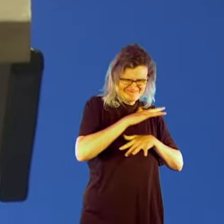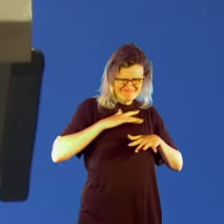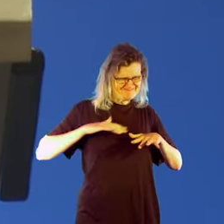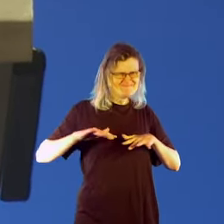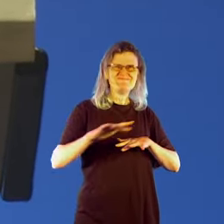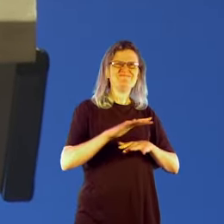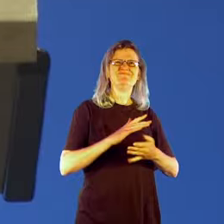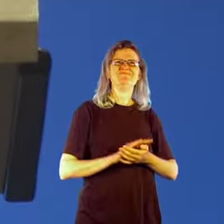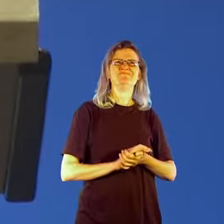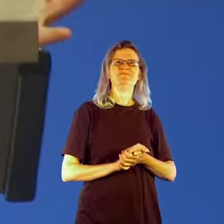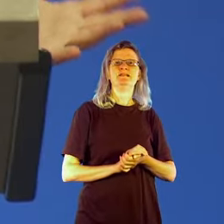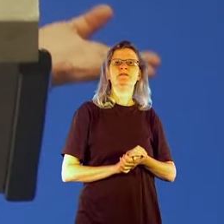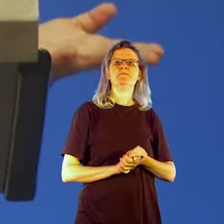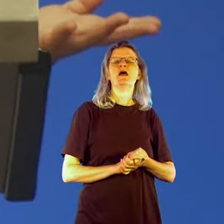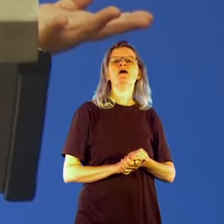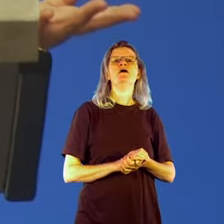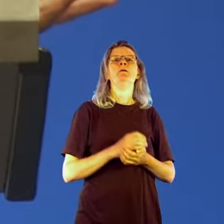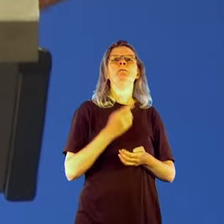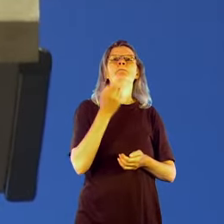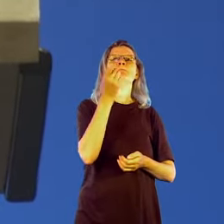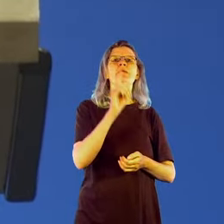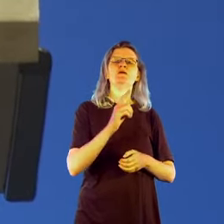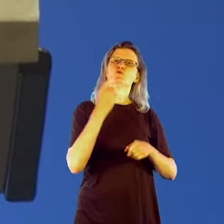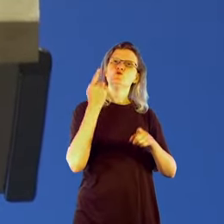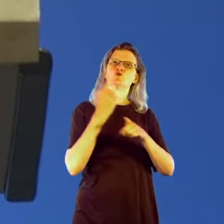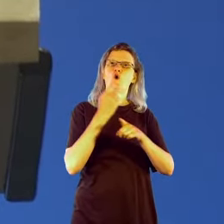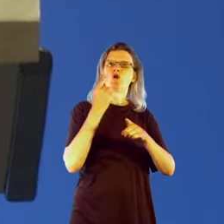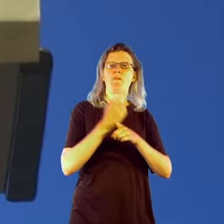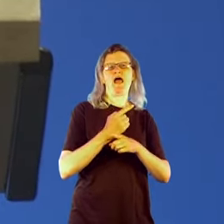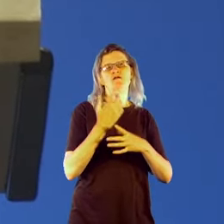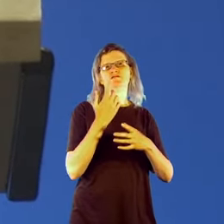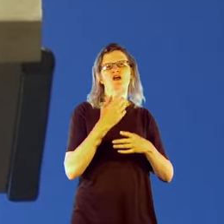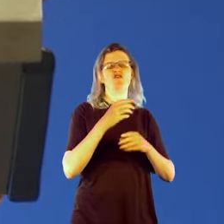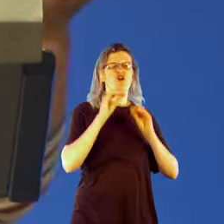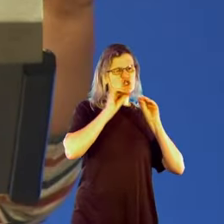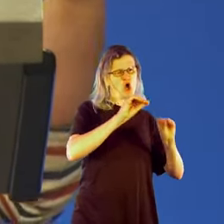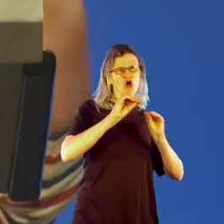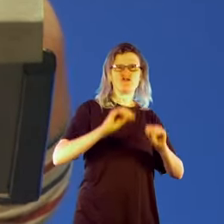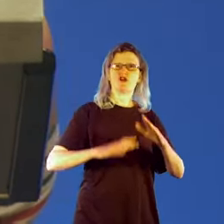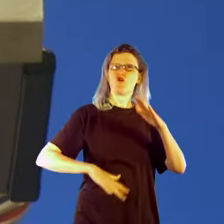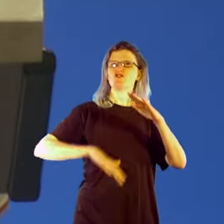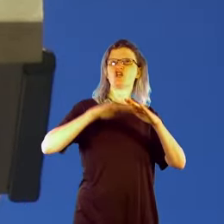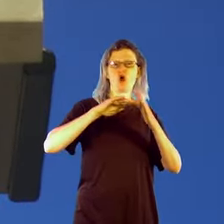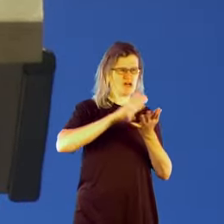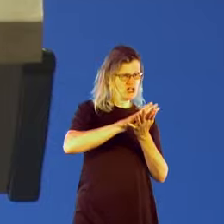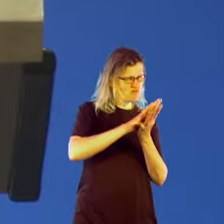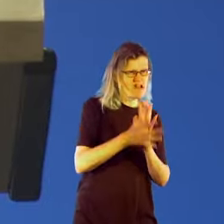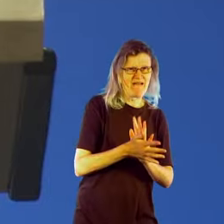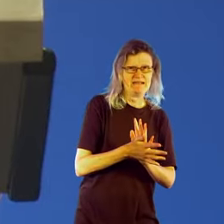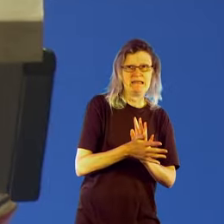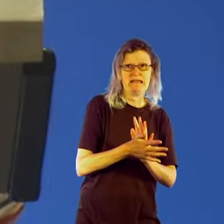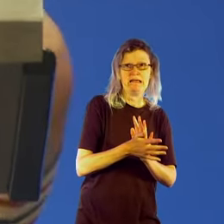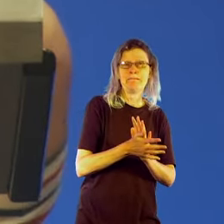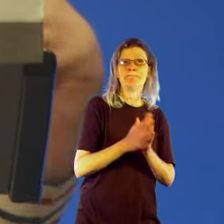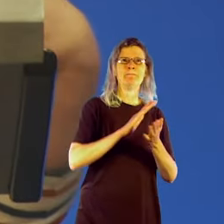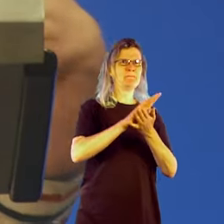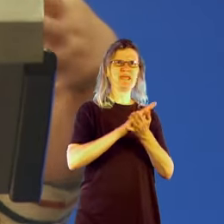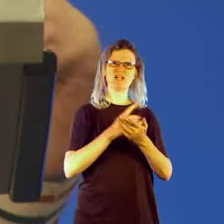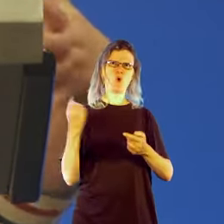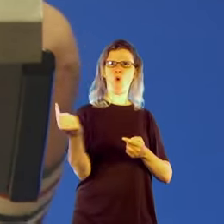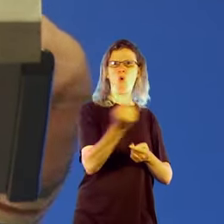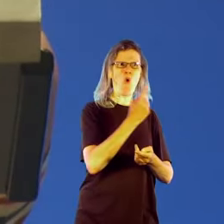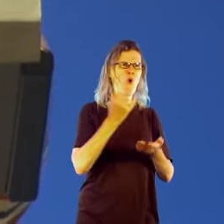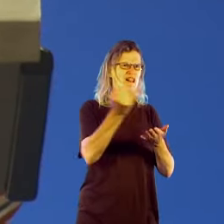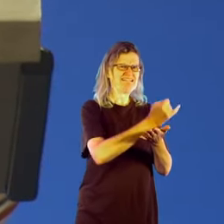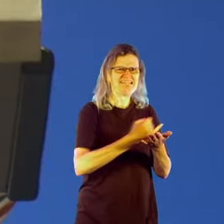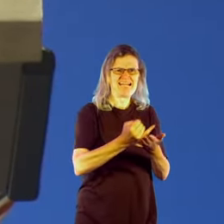That is what we mean, by the way, if you've heard people talk about the doctrine of total depravity. It doesn't mean that we are all as sinful as we could possibly be every moment